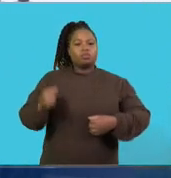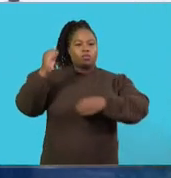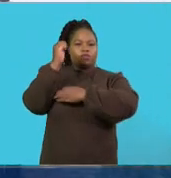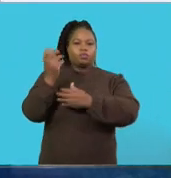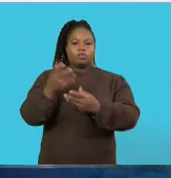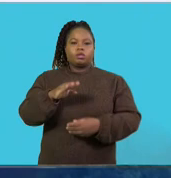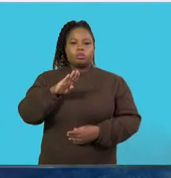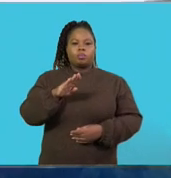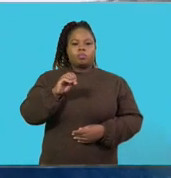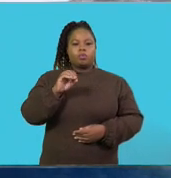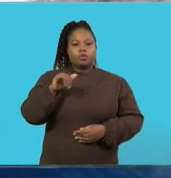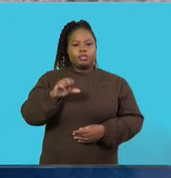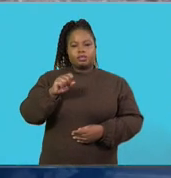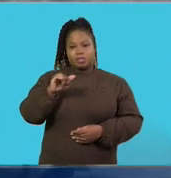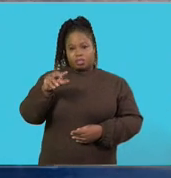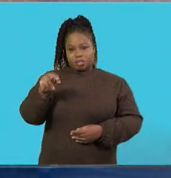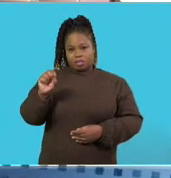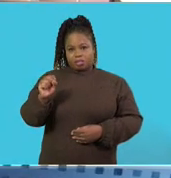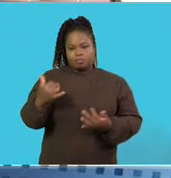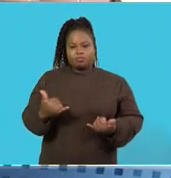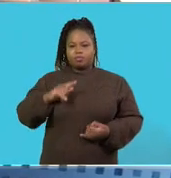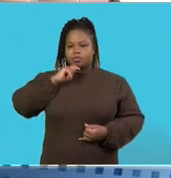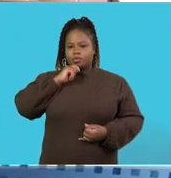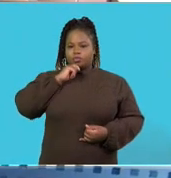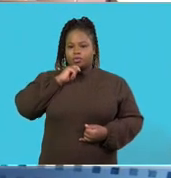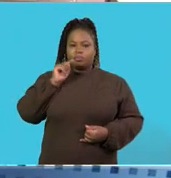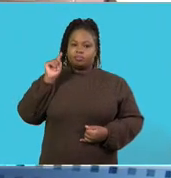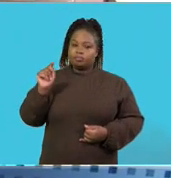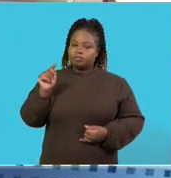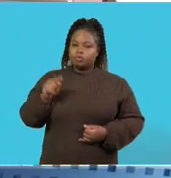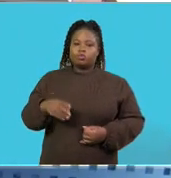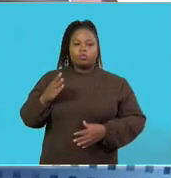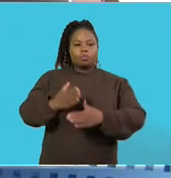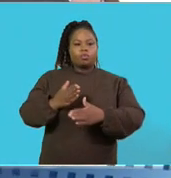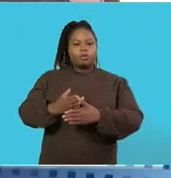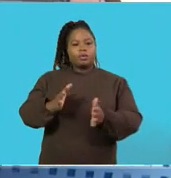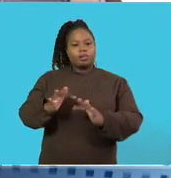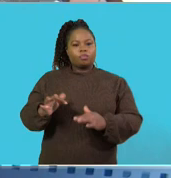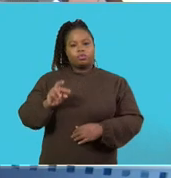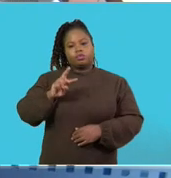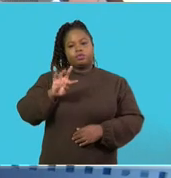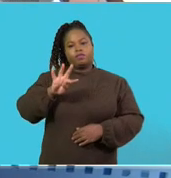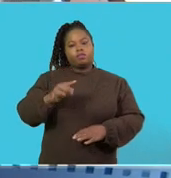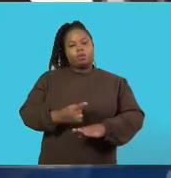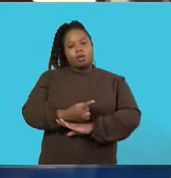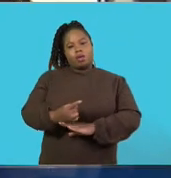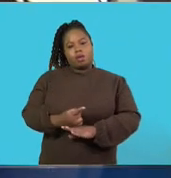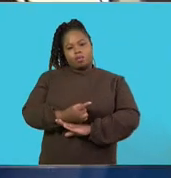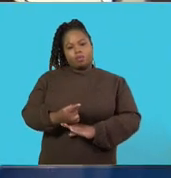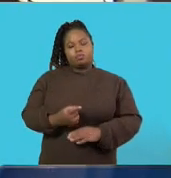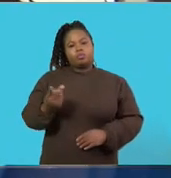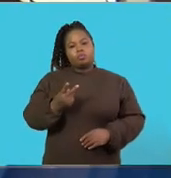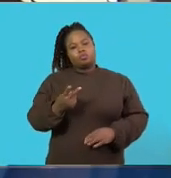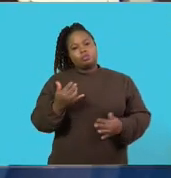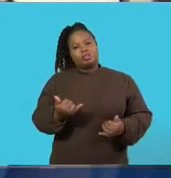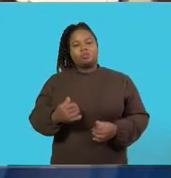ya Poisons ho seng ha ka jeno. Tema ena e tlile ho sebetsa ho tloha ka hora ya botshelela hoseng ho ya fitlhela